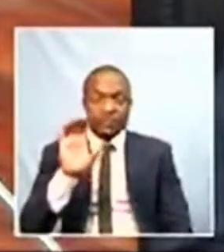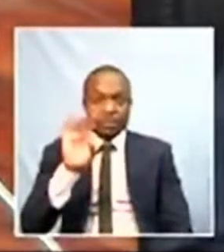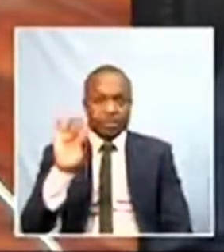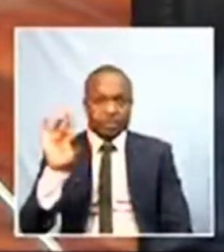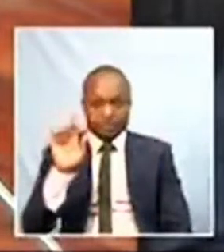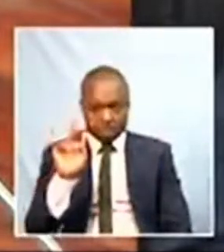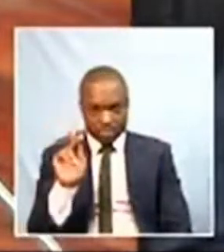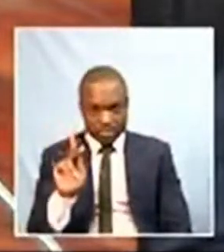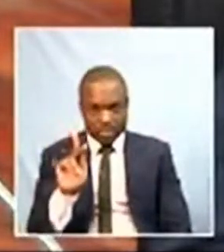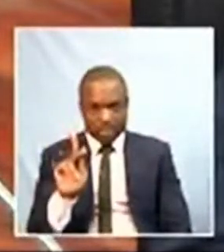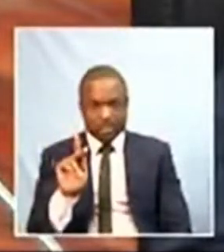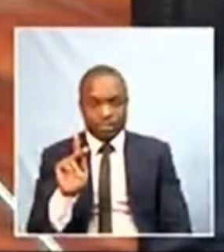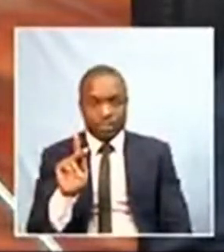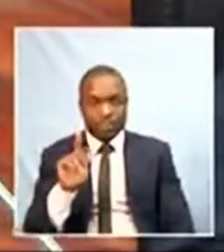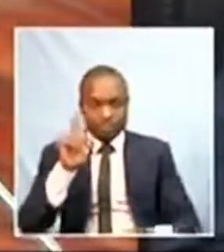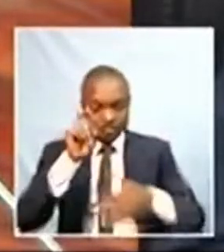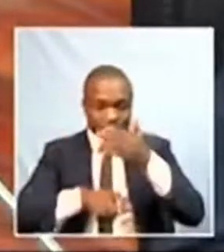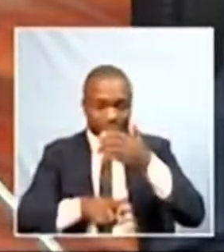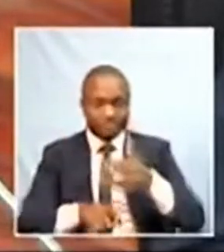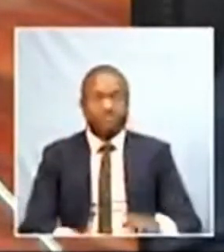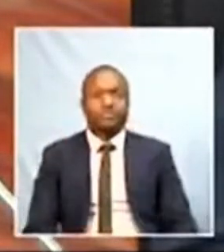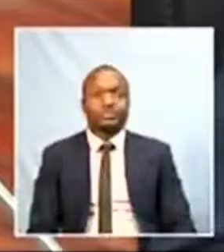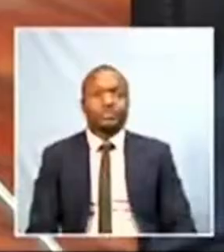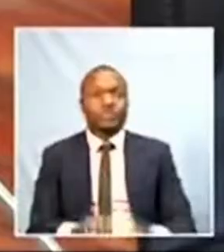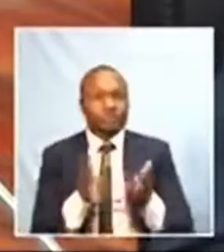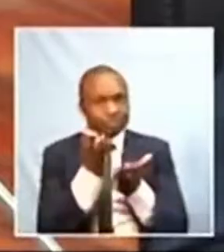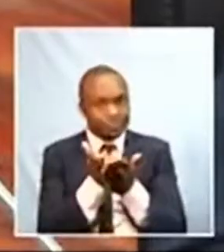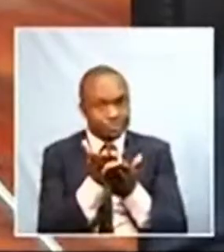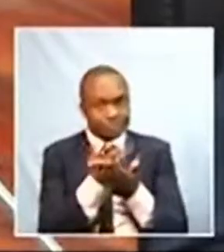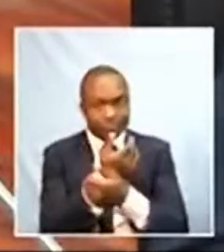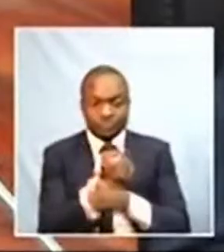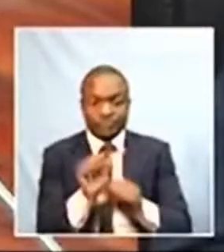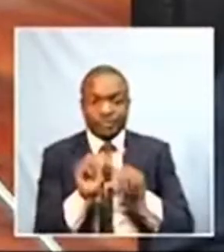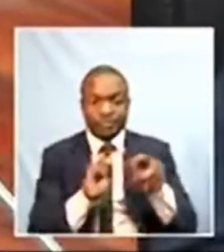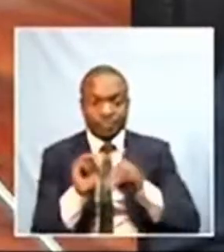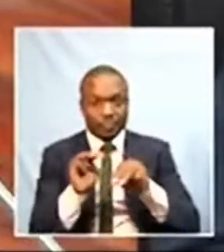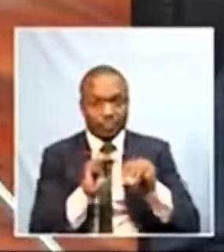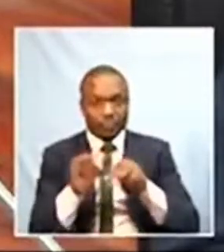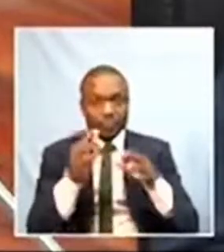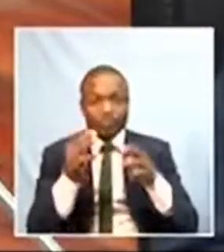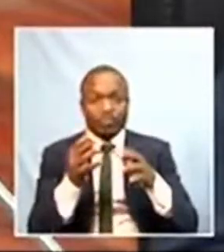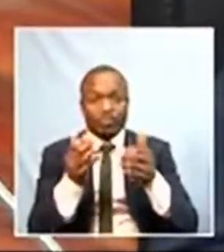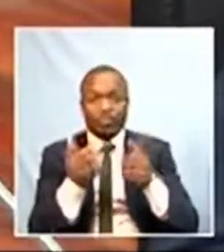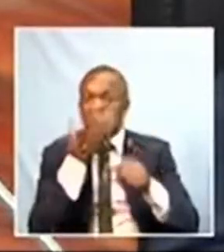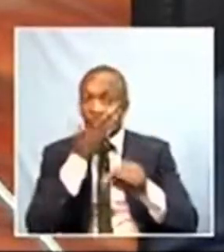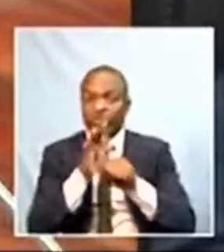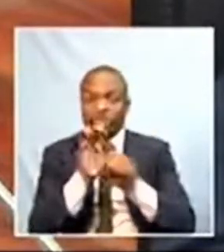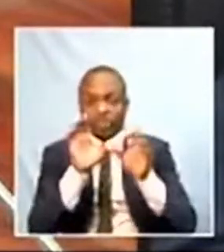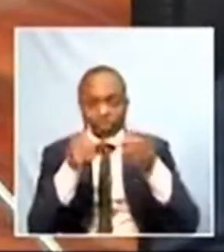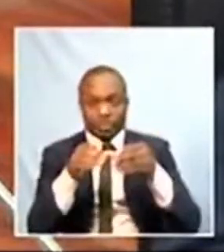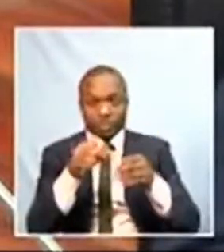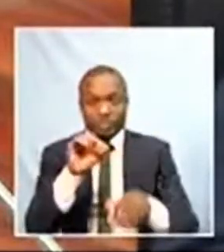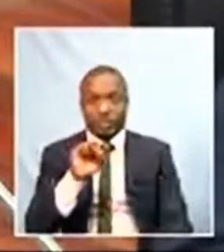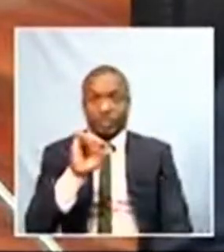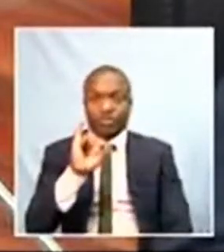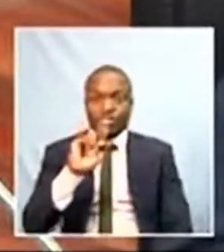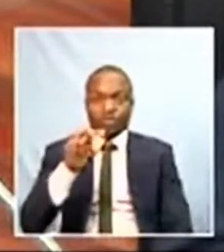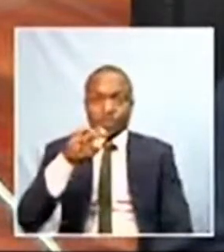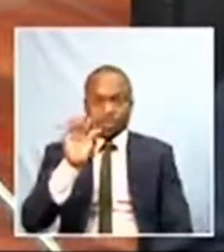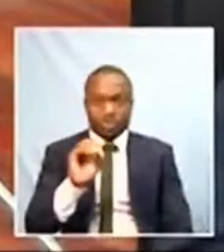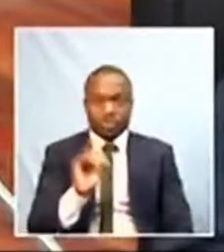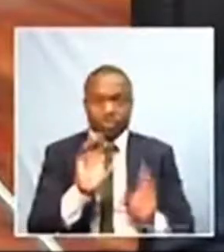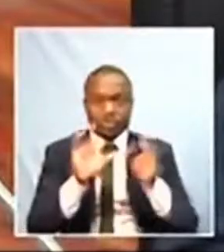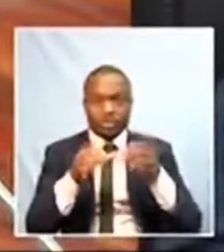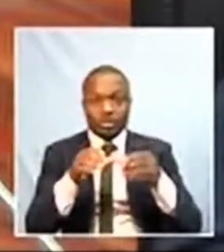8,808 kwacha has been charged. Remedial measures. Management wishes to assure the committee that SIKONGO Town Council will continue